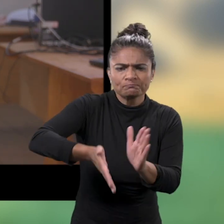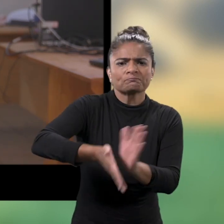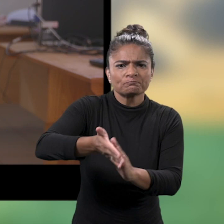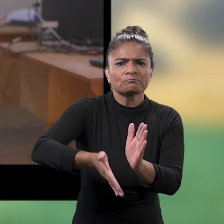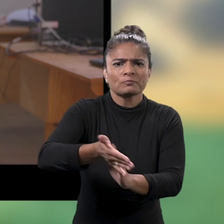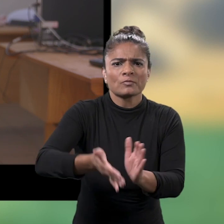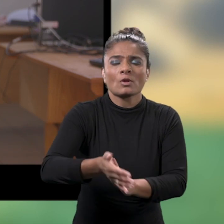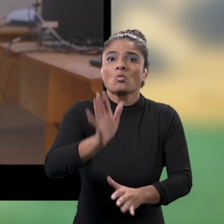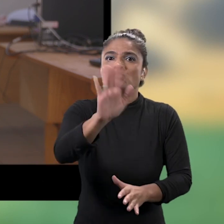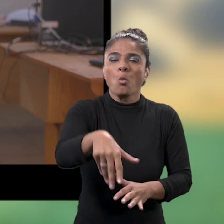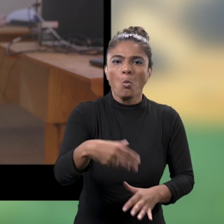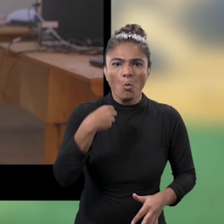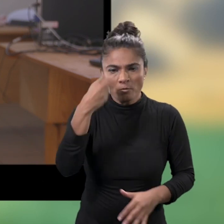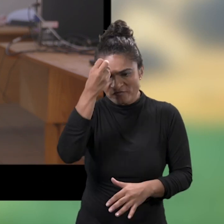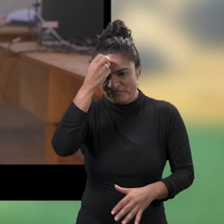abanengaba